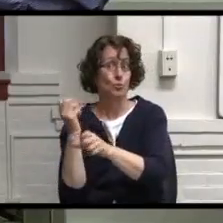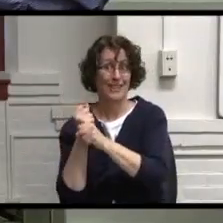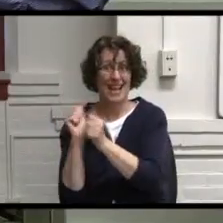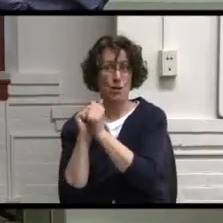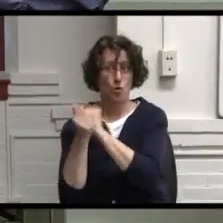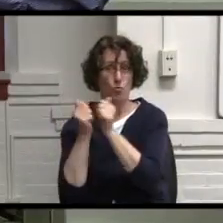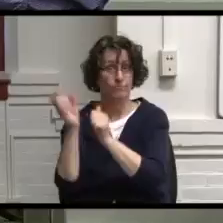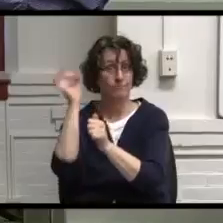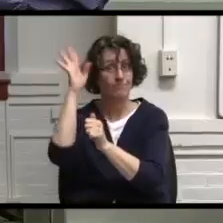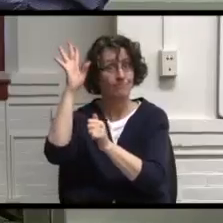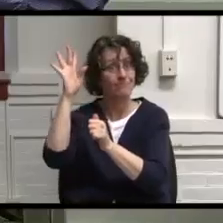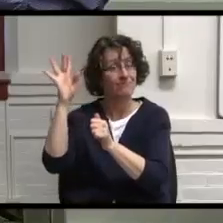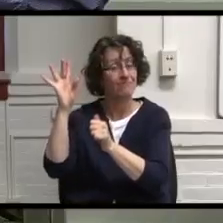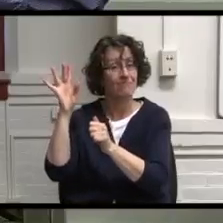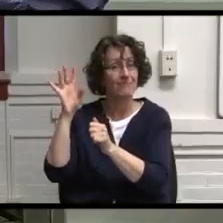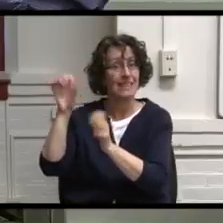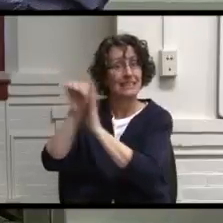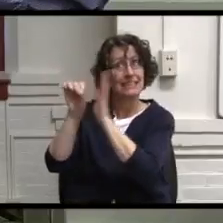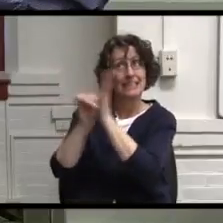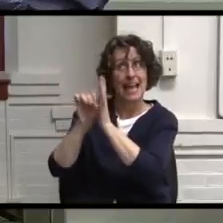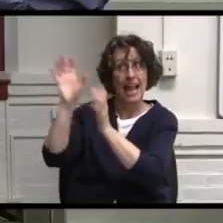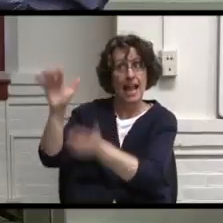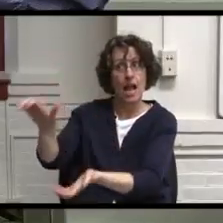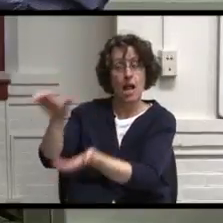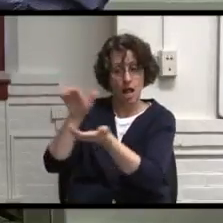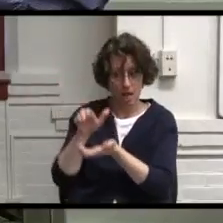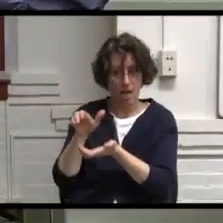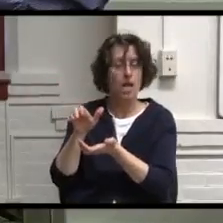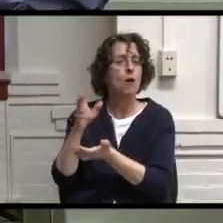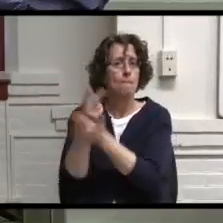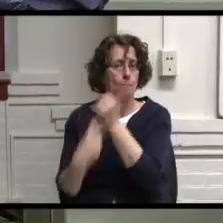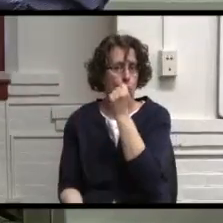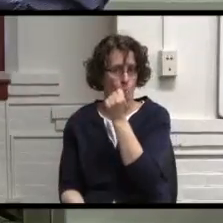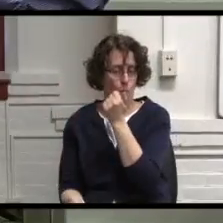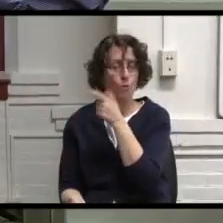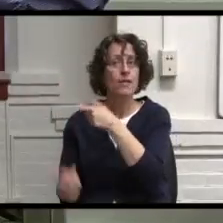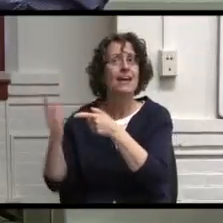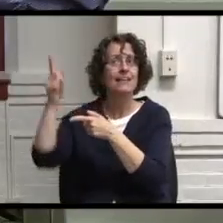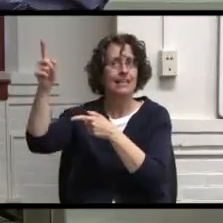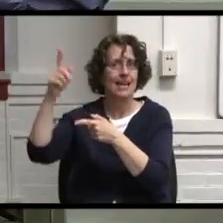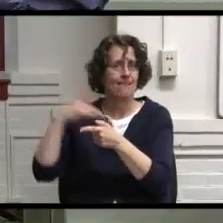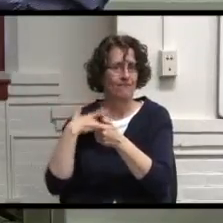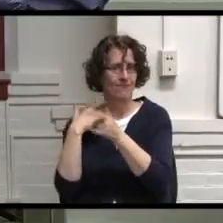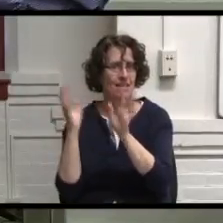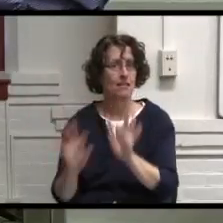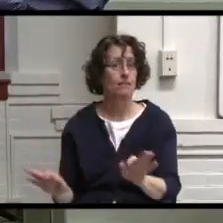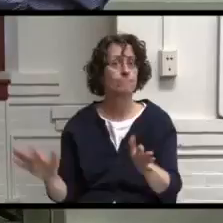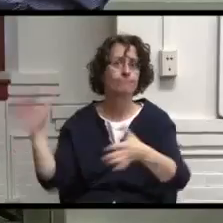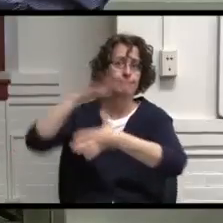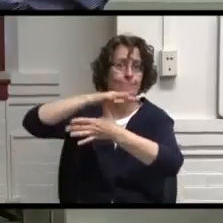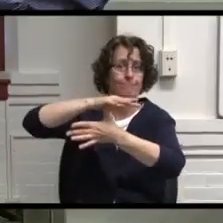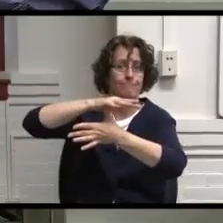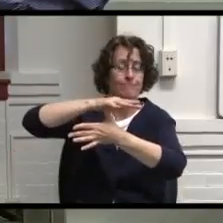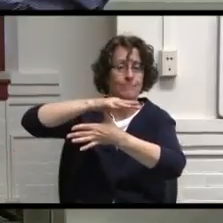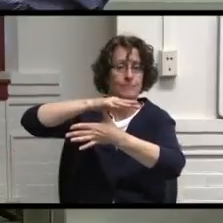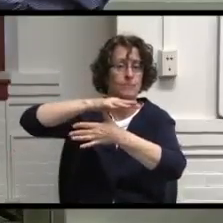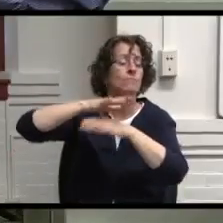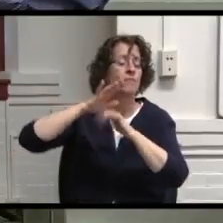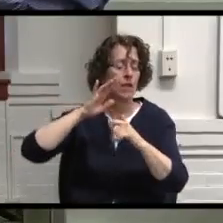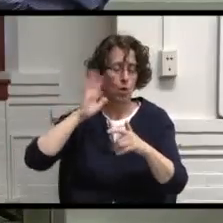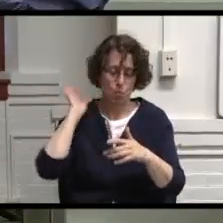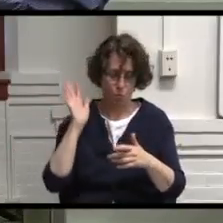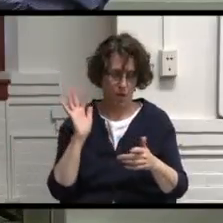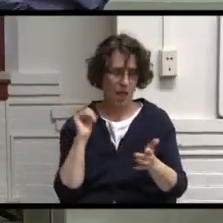grant programs. So this is seen as obviously a very important direct benefit to